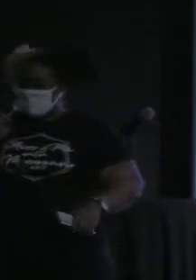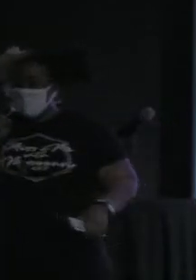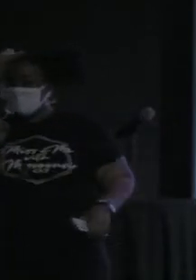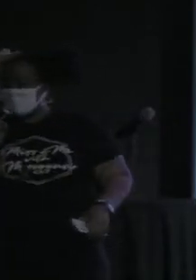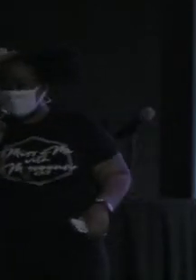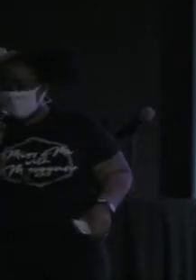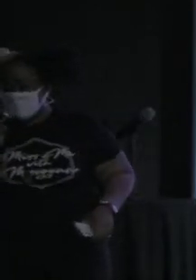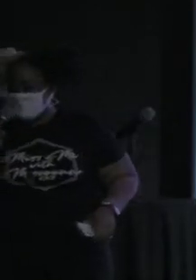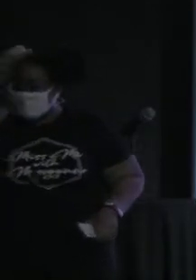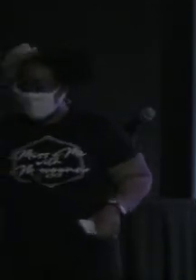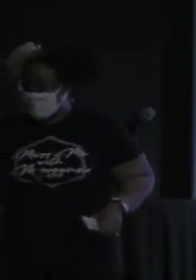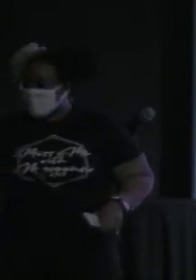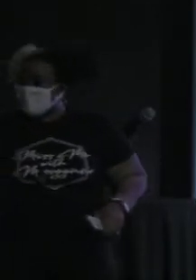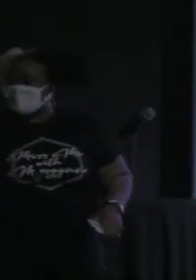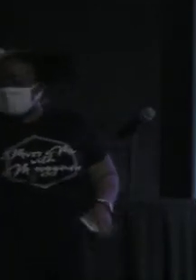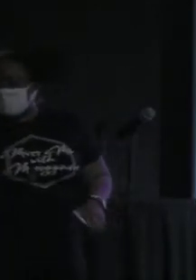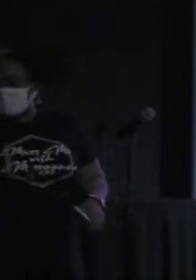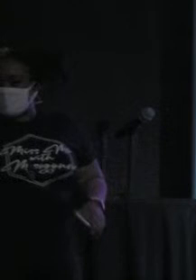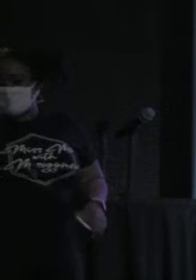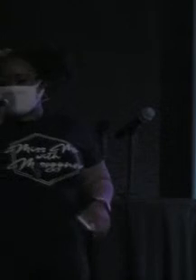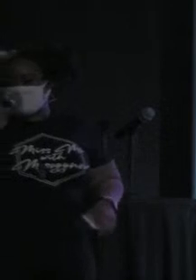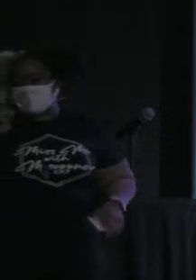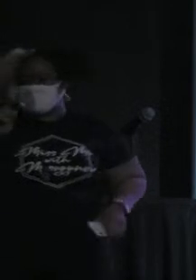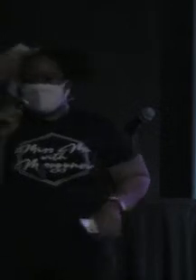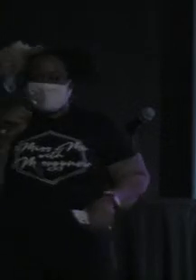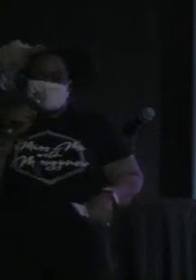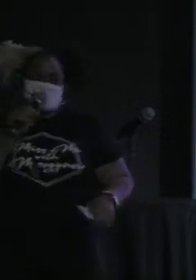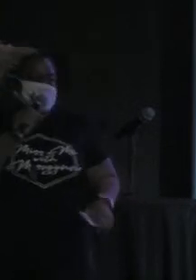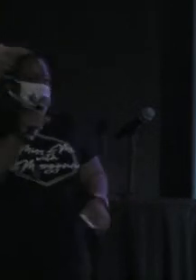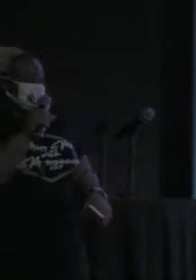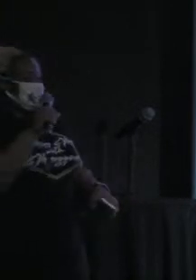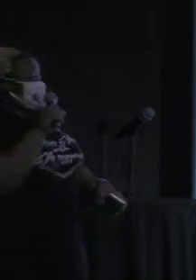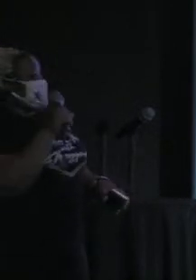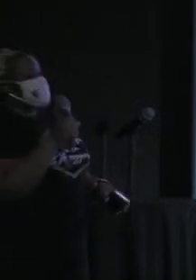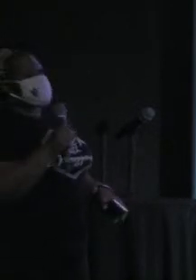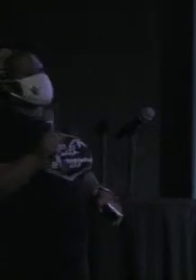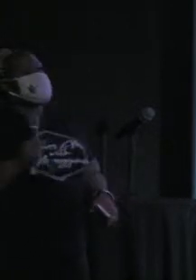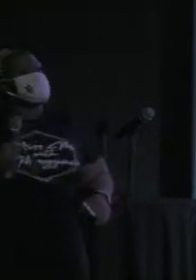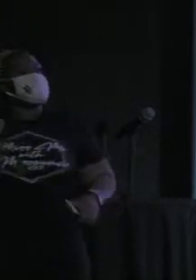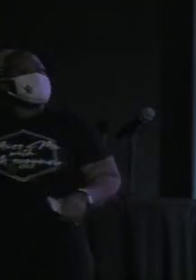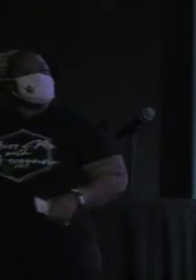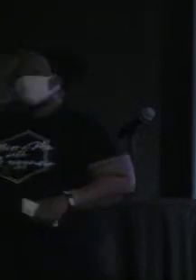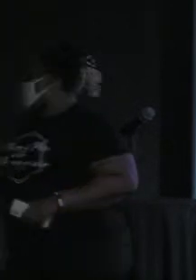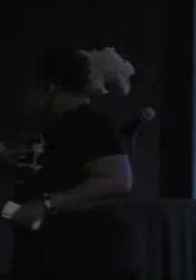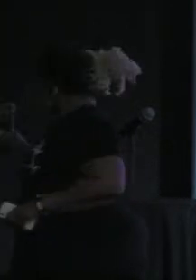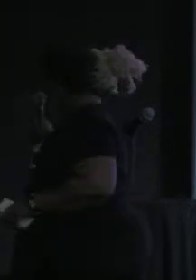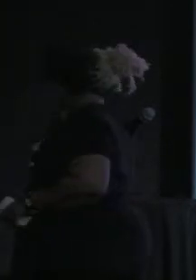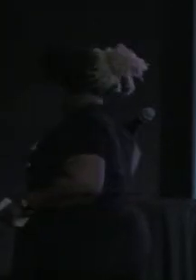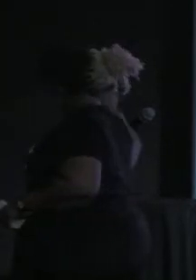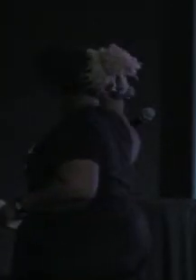in the back. What was your name? Brianna. All right, we got you coming up.